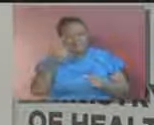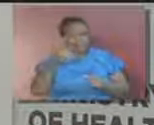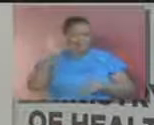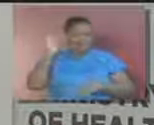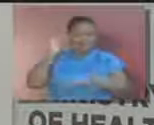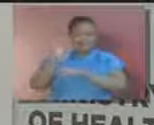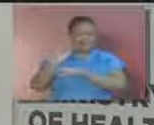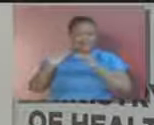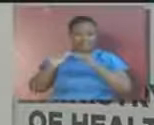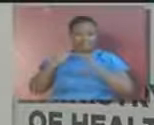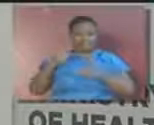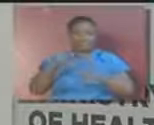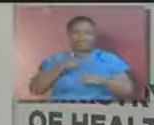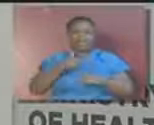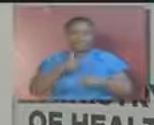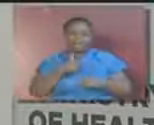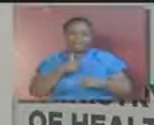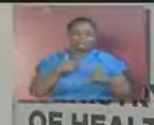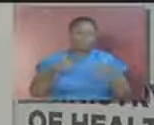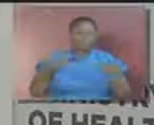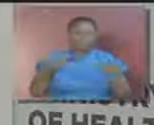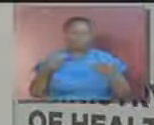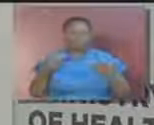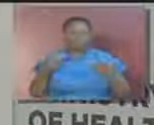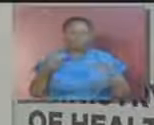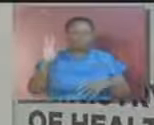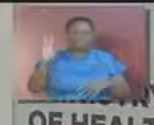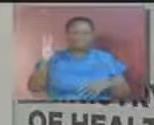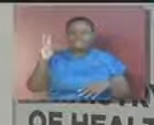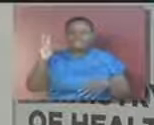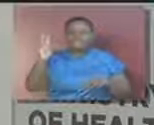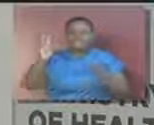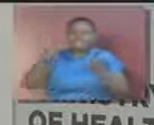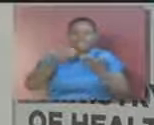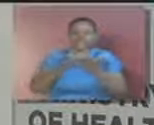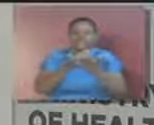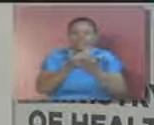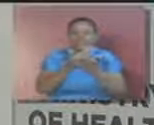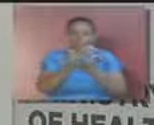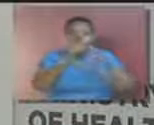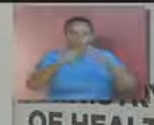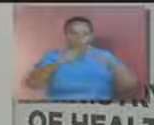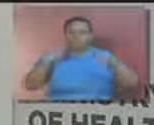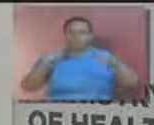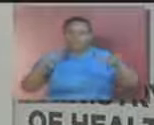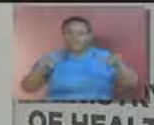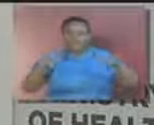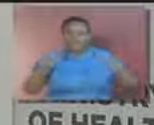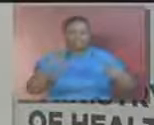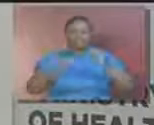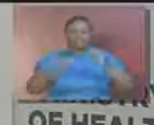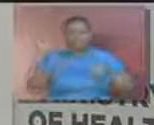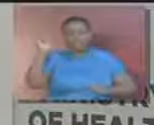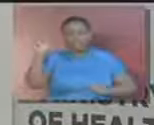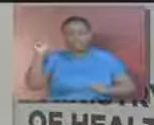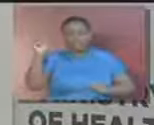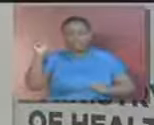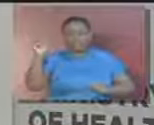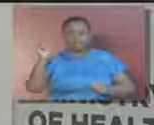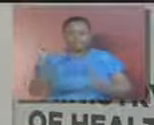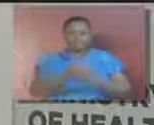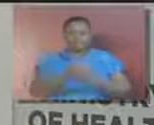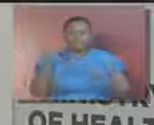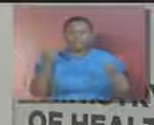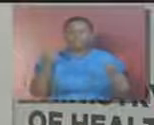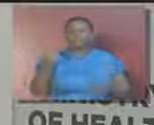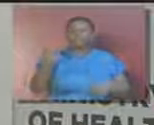additional P1 type variants of concern, and there would have been 2 out of those 6 linked to